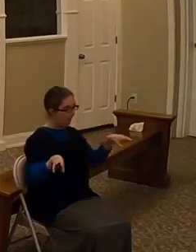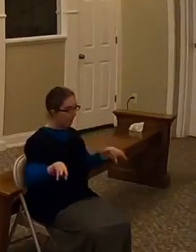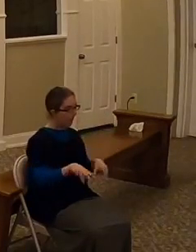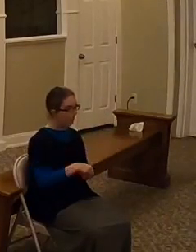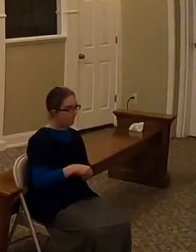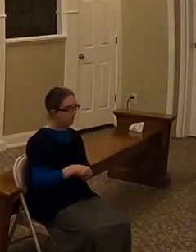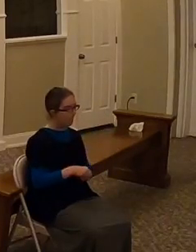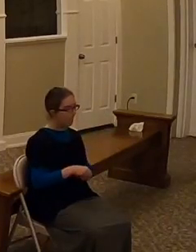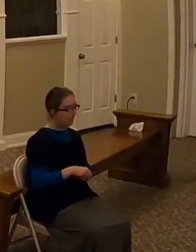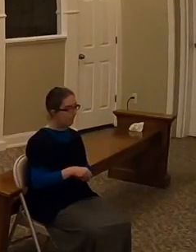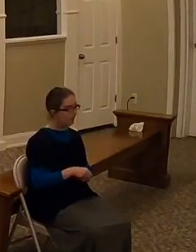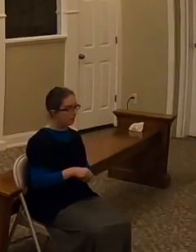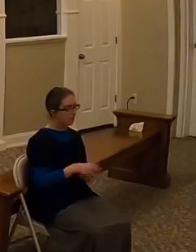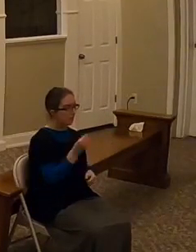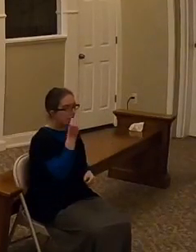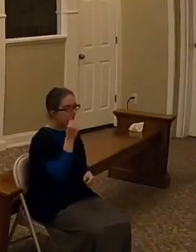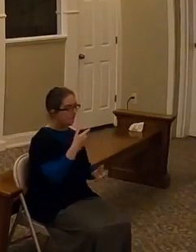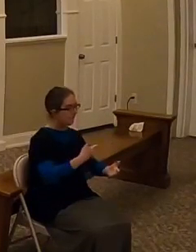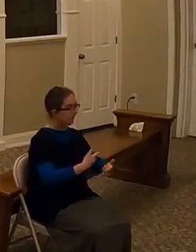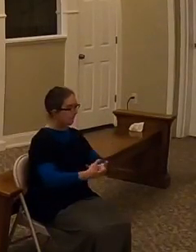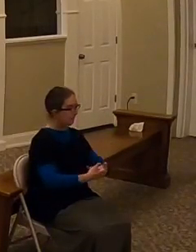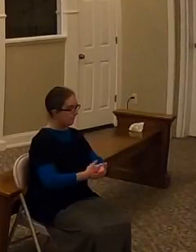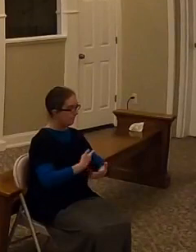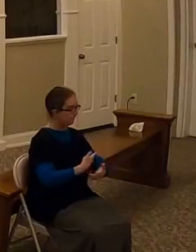supper of the Lamb, right?